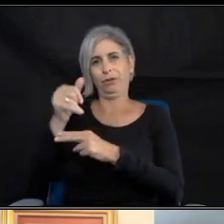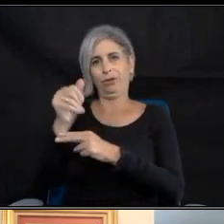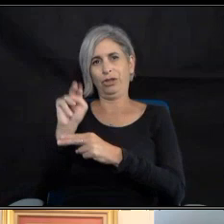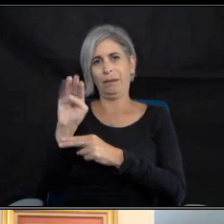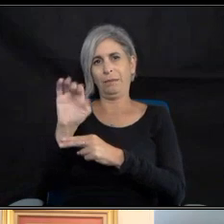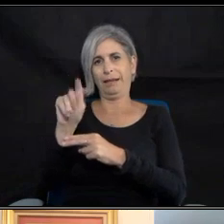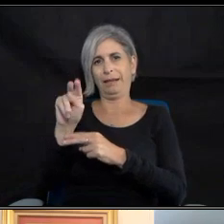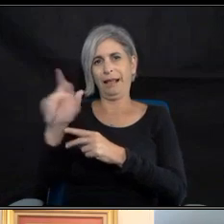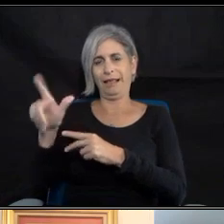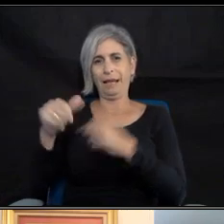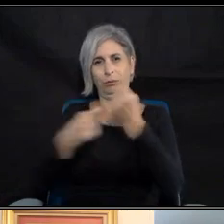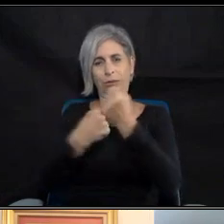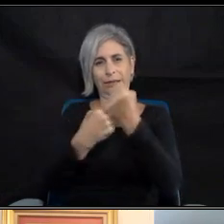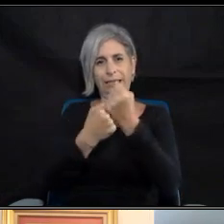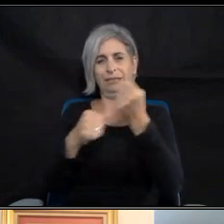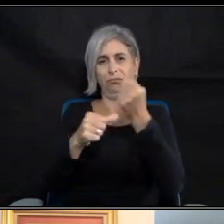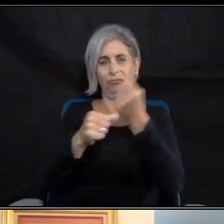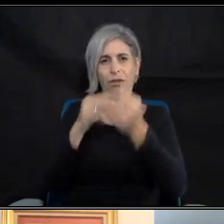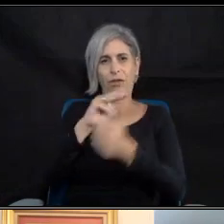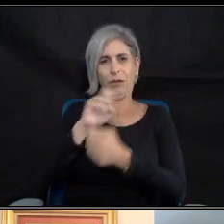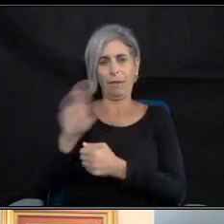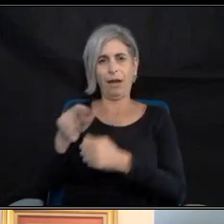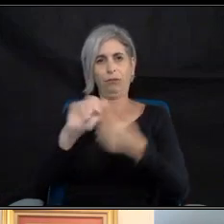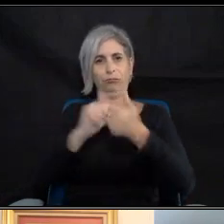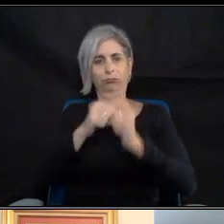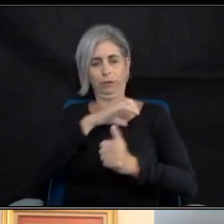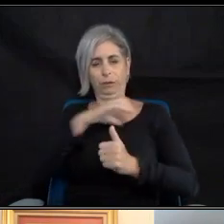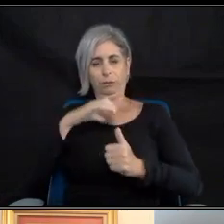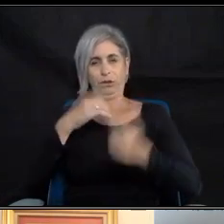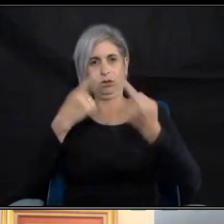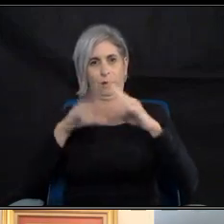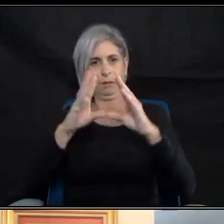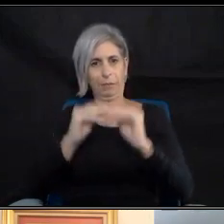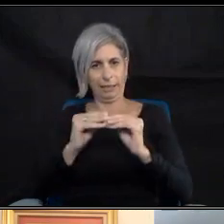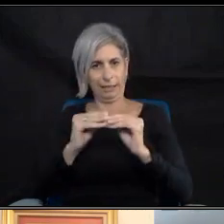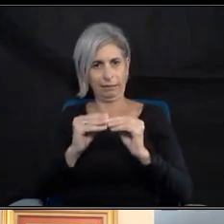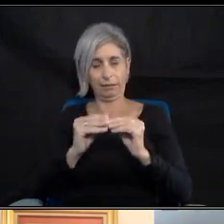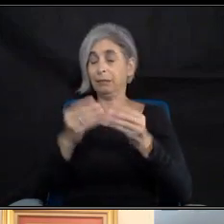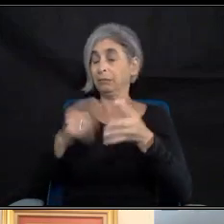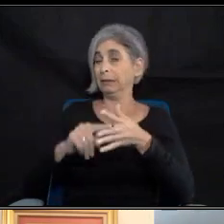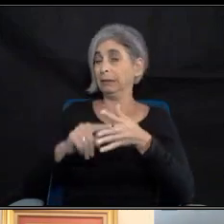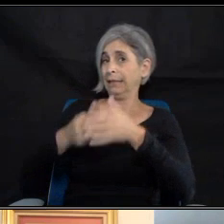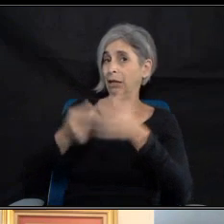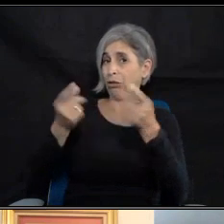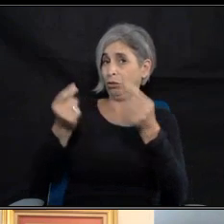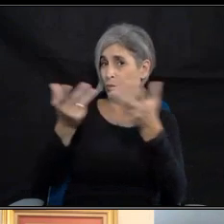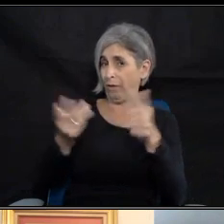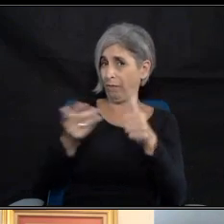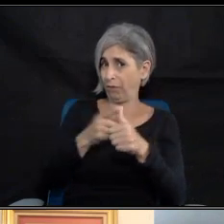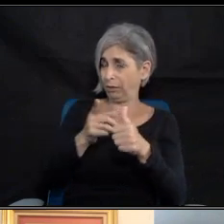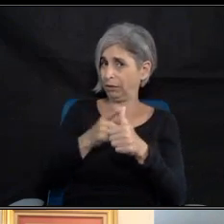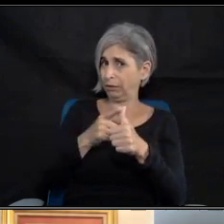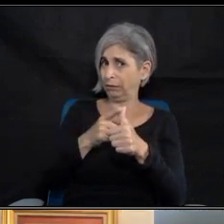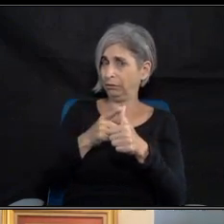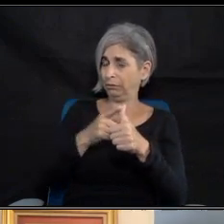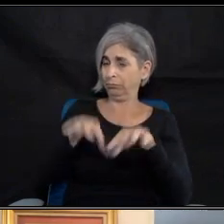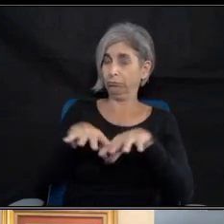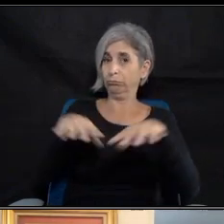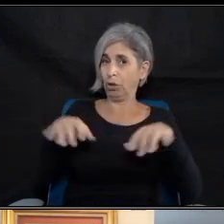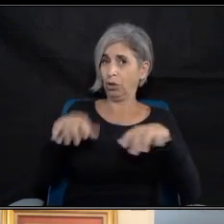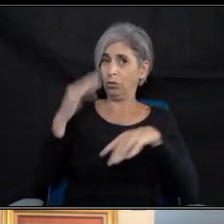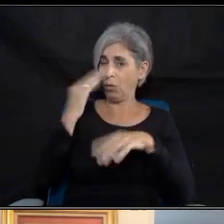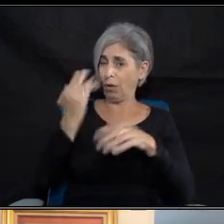providing assistance to the mayor and the elected officials during today's meeting. Before we start, I'd like to review a few housekeeping items so the public audience